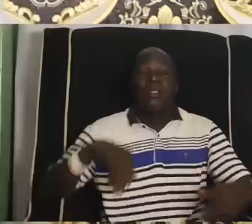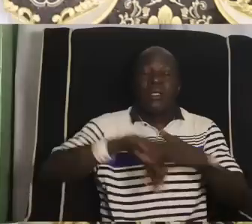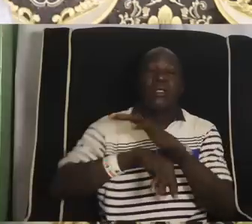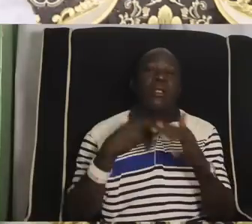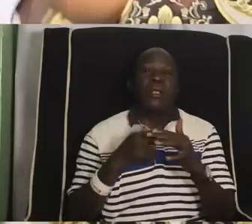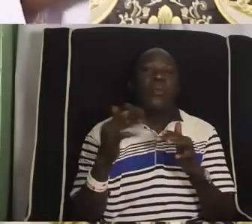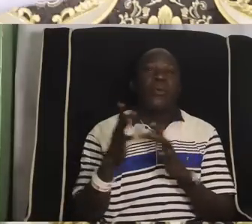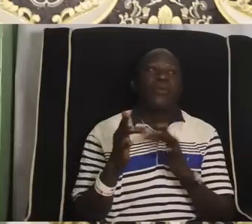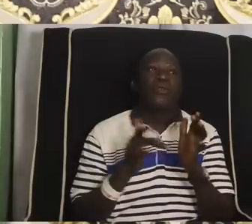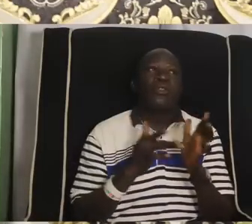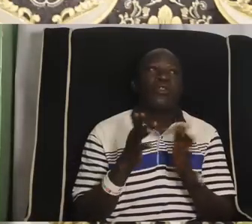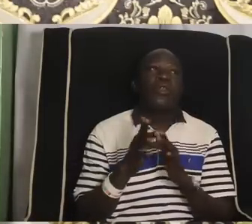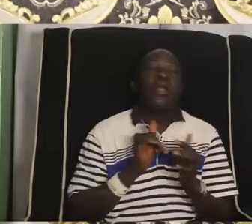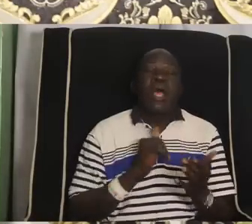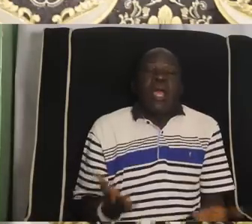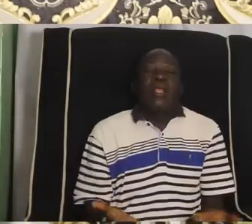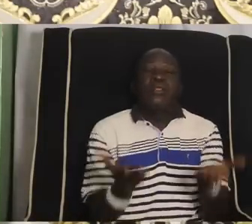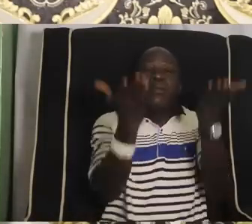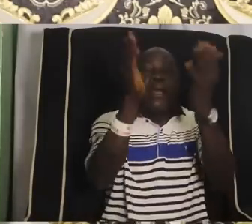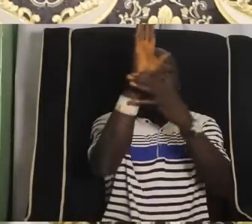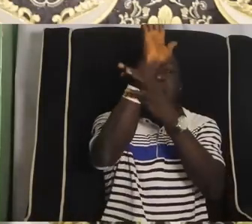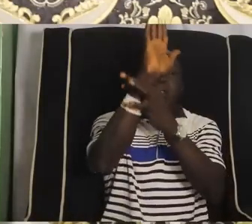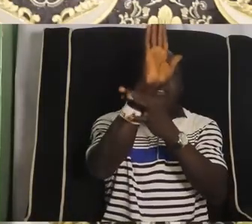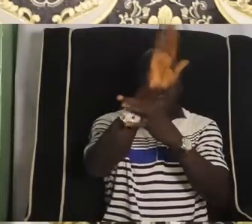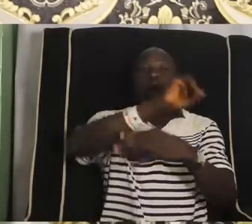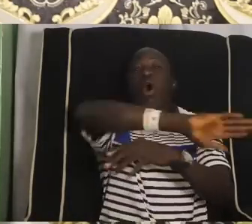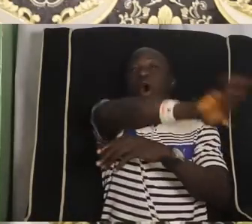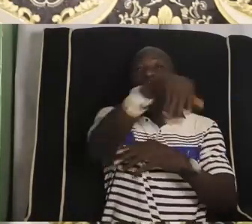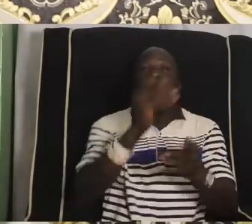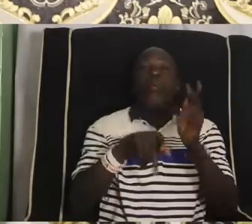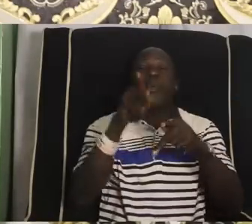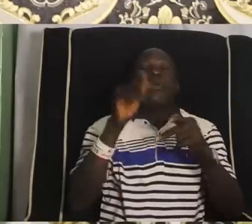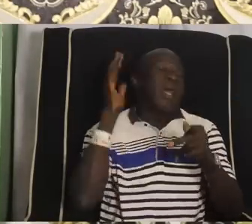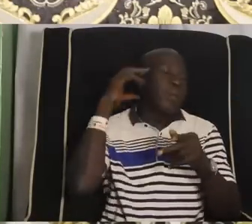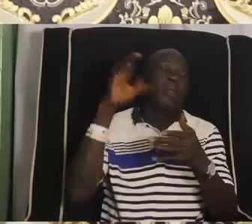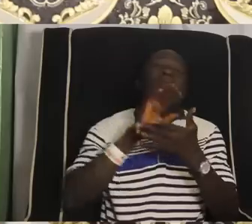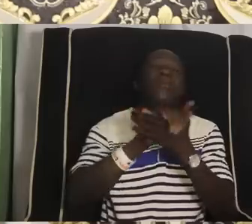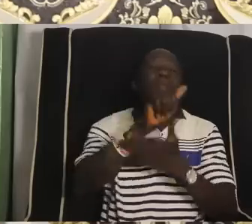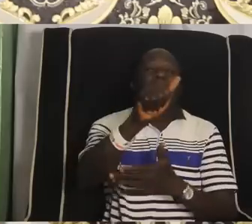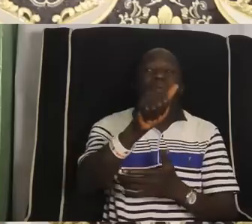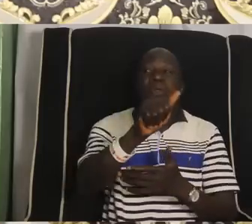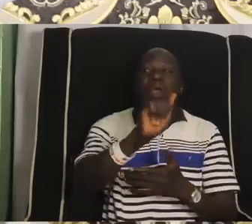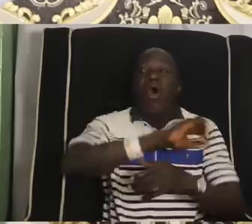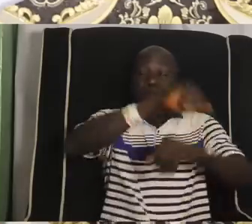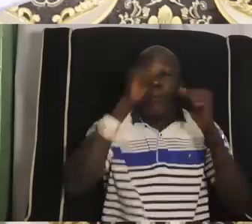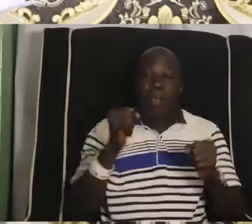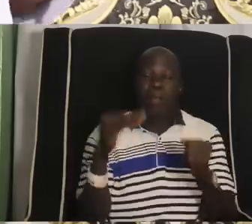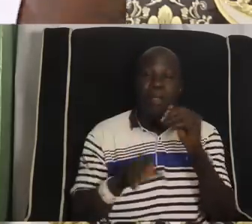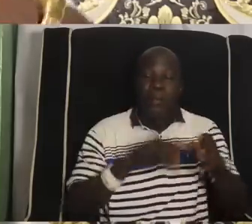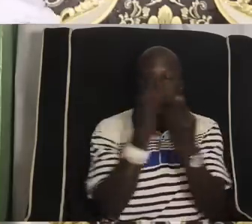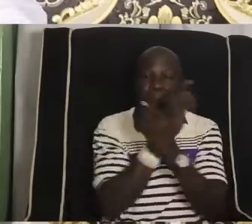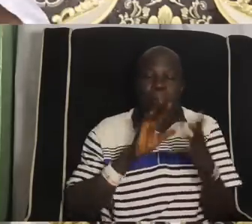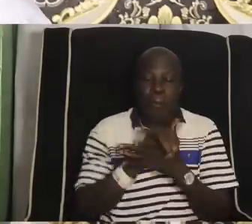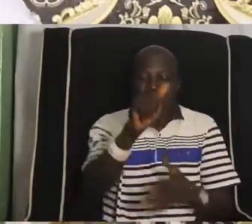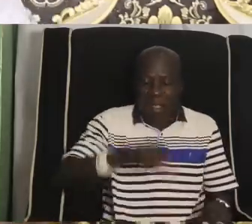Alihinabufaya. Gbogbo ẹwọ́ mi sókè. Gbogbo ẹni tó ń gbọ́ mi ẹgbà gbọ́. Agbára lọ́rọ̀ àlàyé. Wọ́n